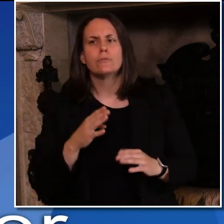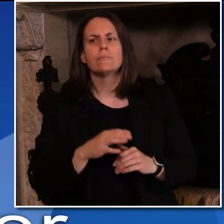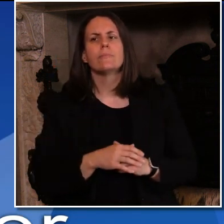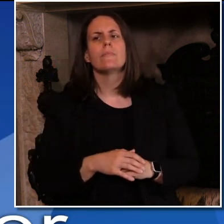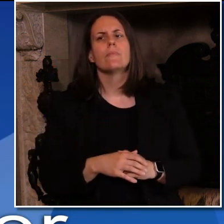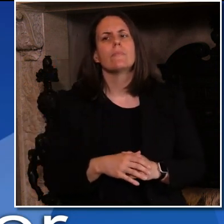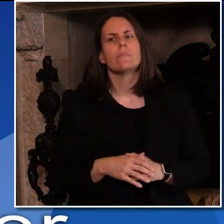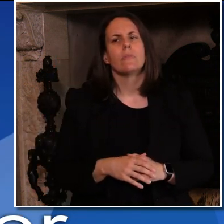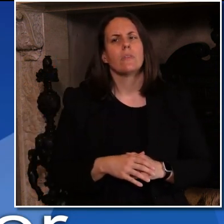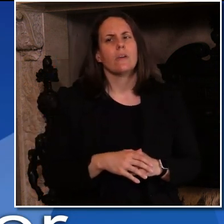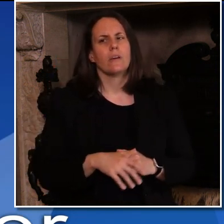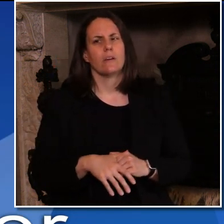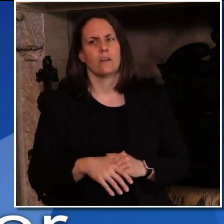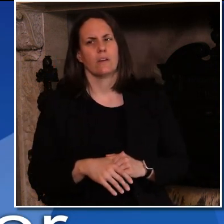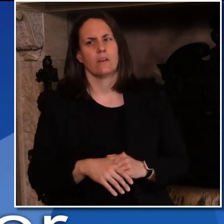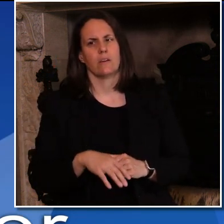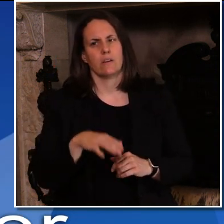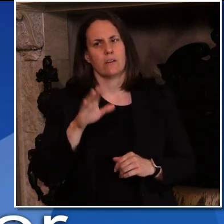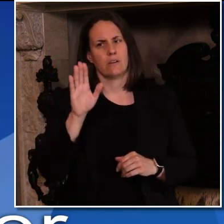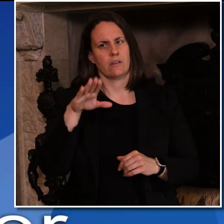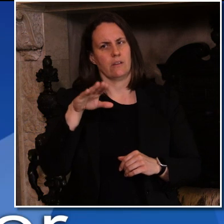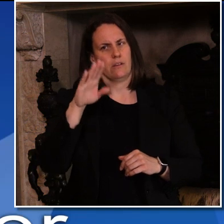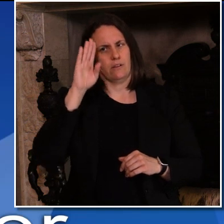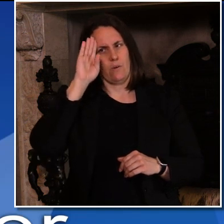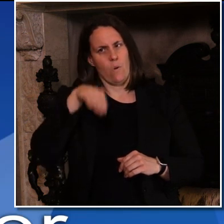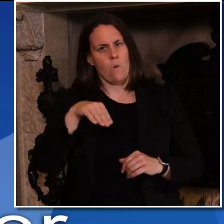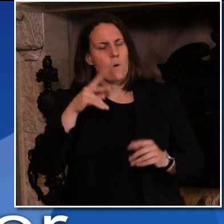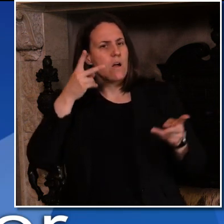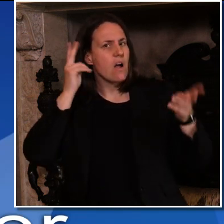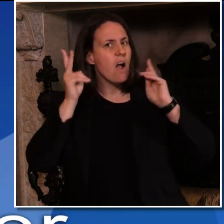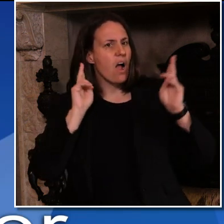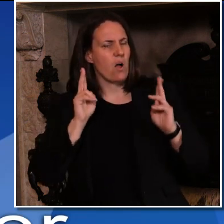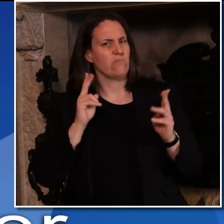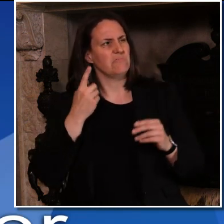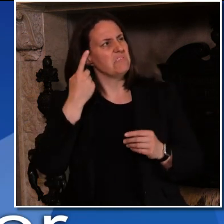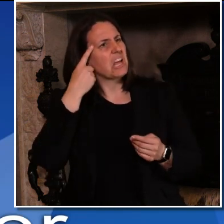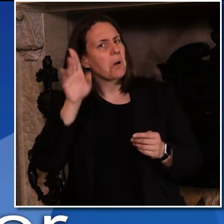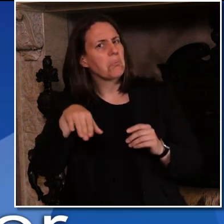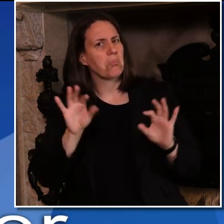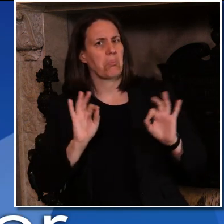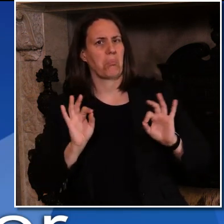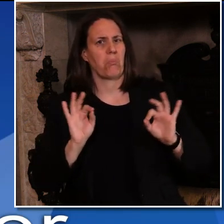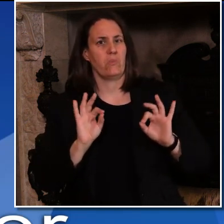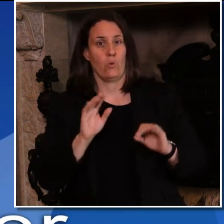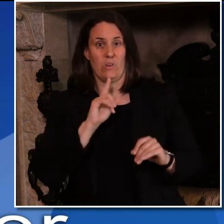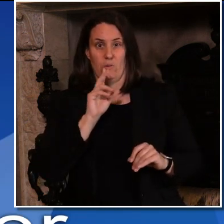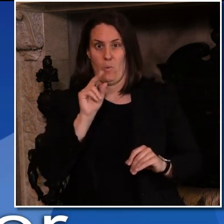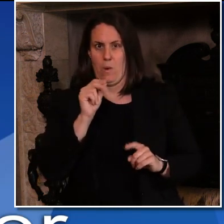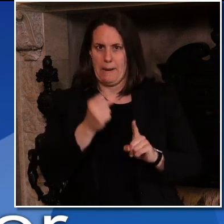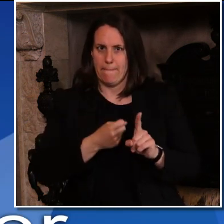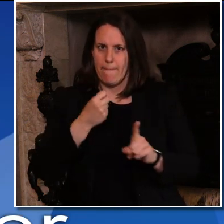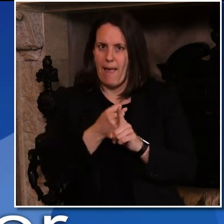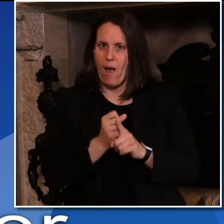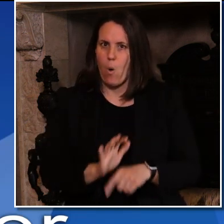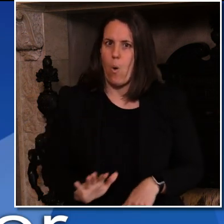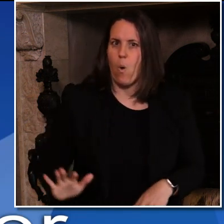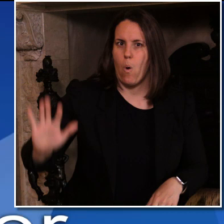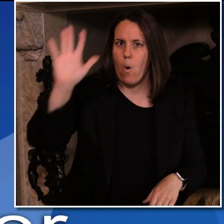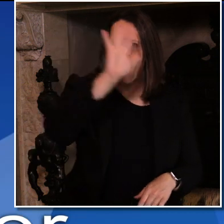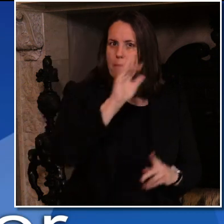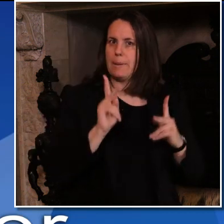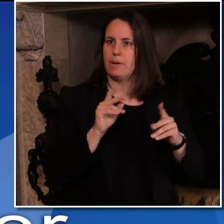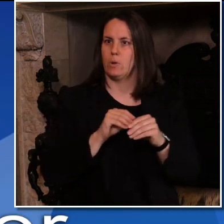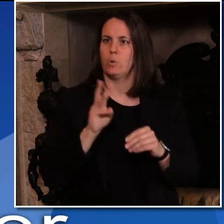in the state, not to mention the thousands who are gainfully employed in this field. I hear many talking about how badly they need a haircut, their kids,